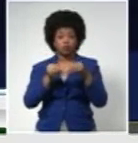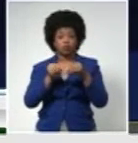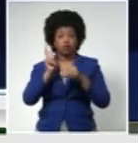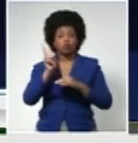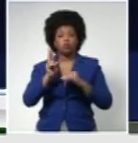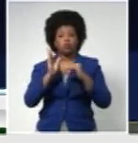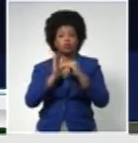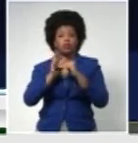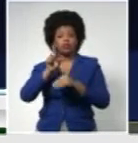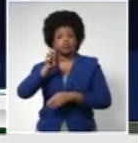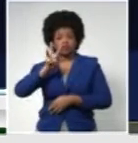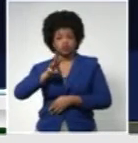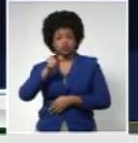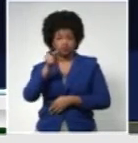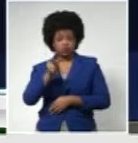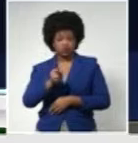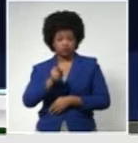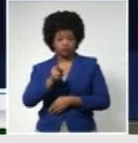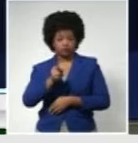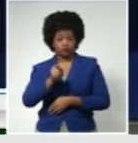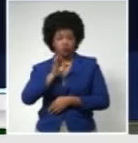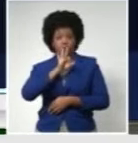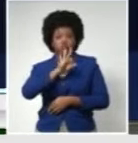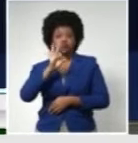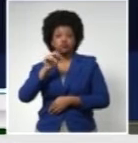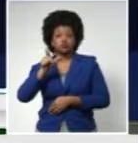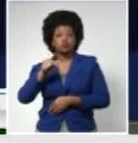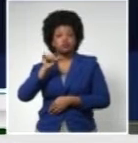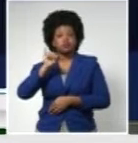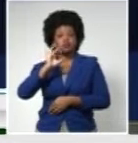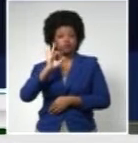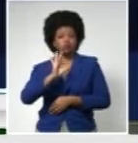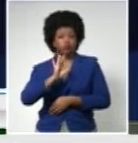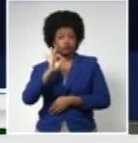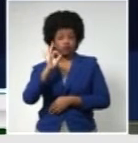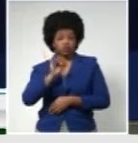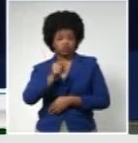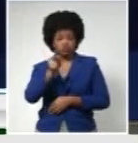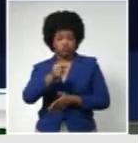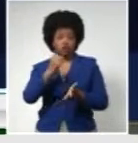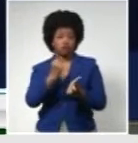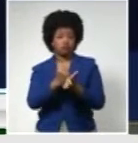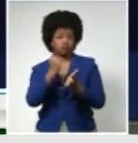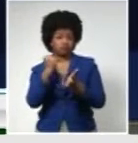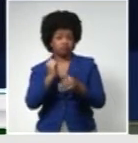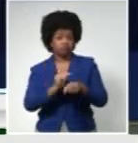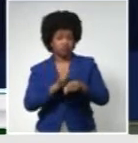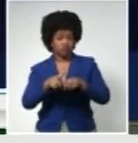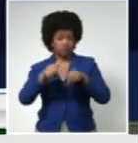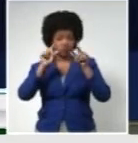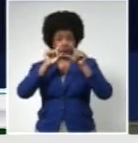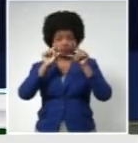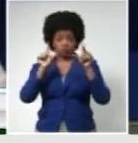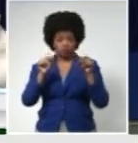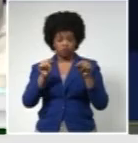In 99 cases, the source of infection is being sought for, and